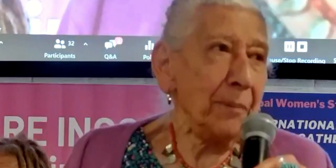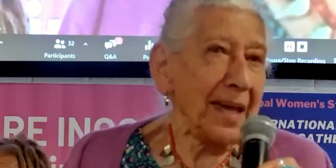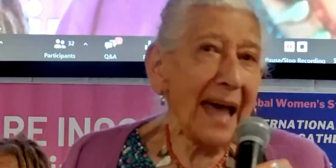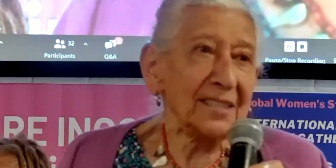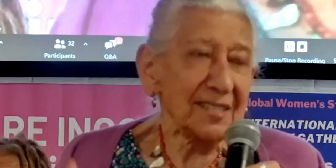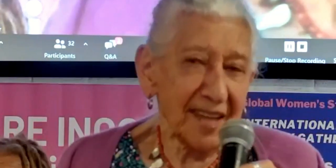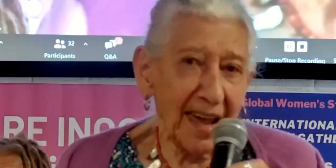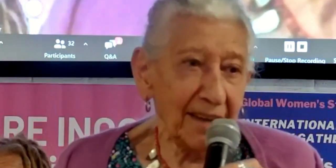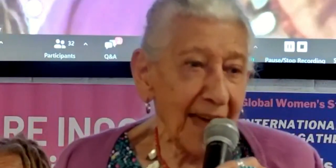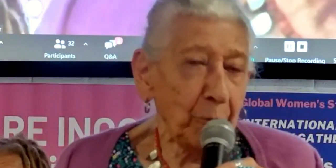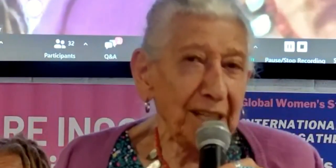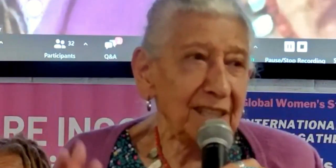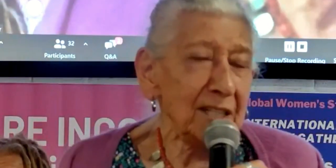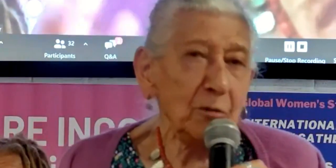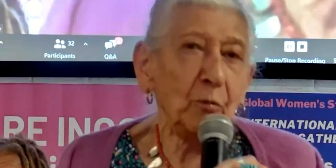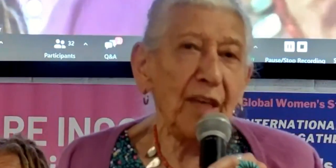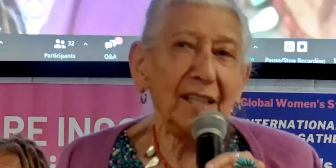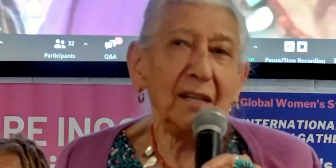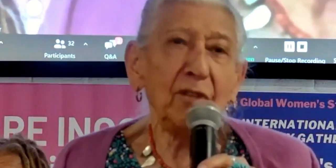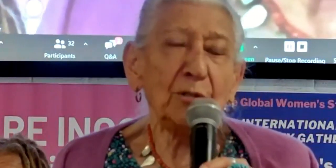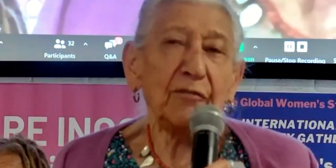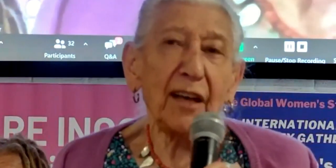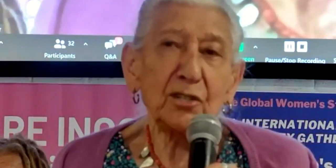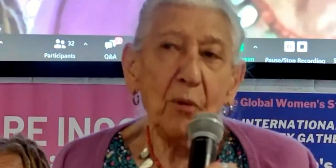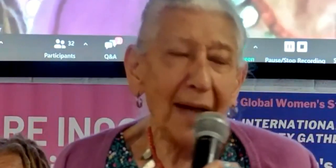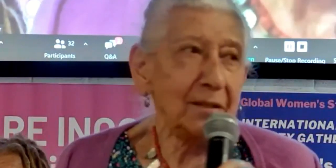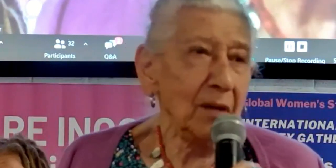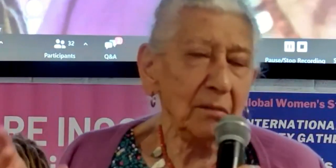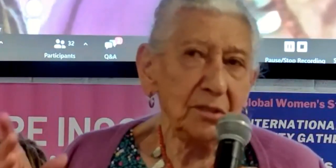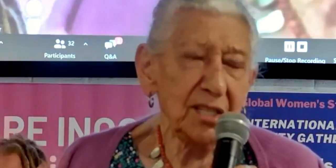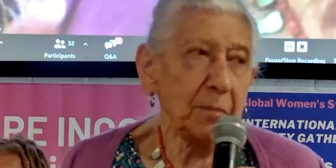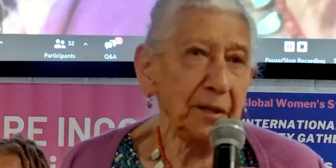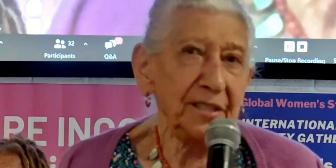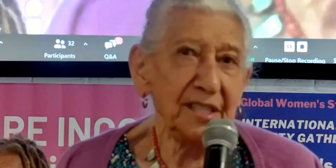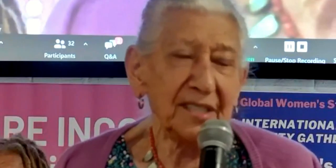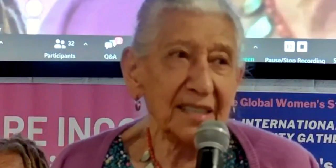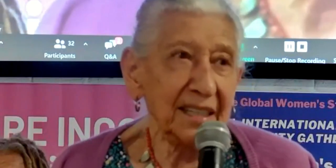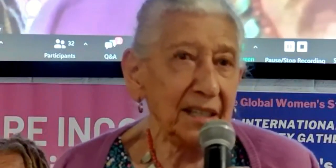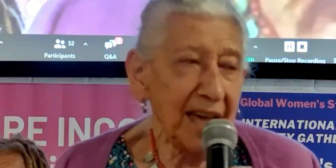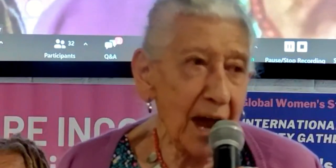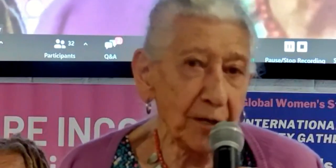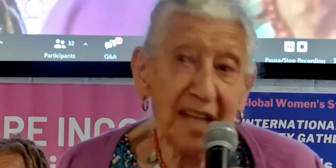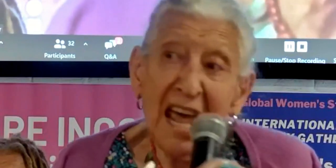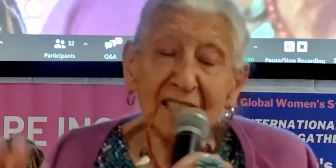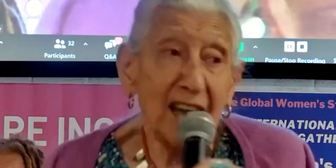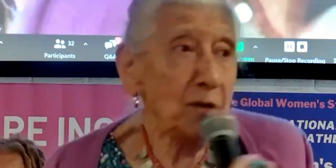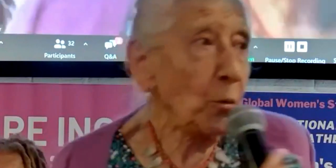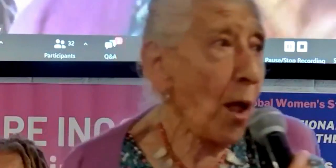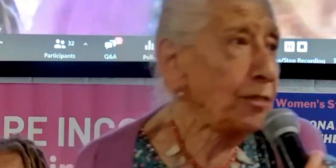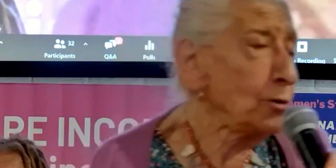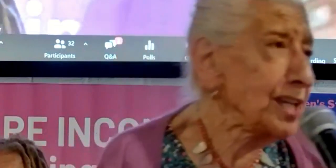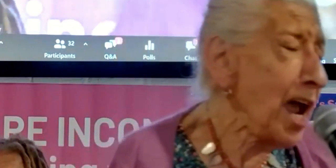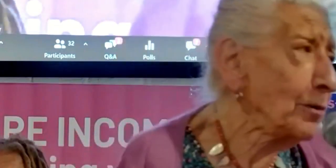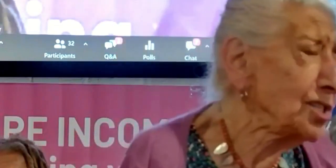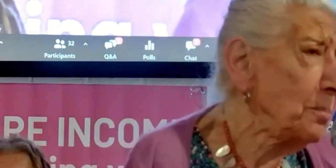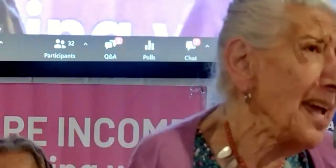they began to say that we didn't, they, those of us who had disabilities and needed carers, didn't